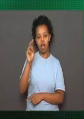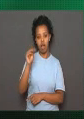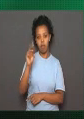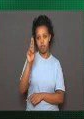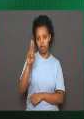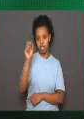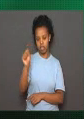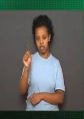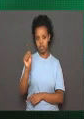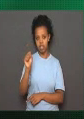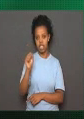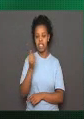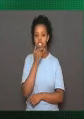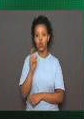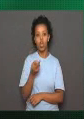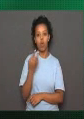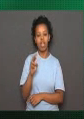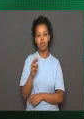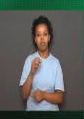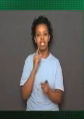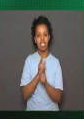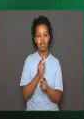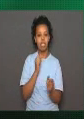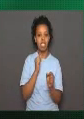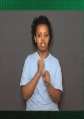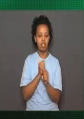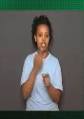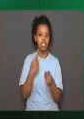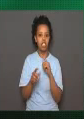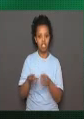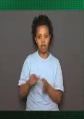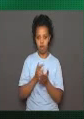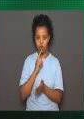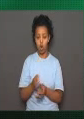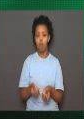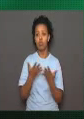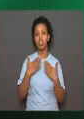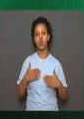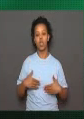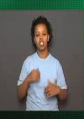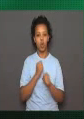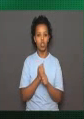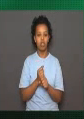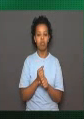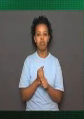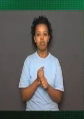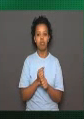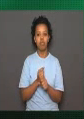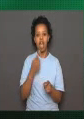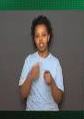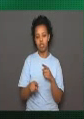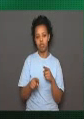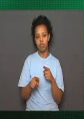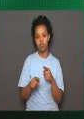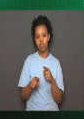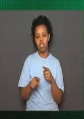Prader-Willi Syndrome affects many functions of the body, including hunger